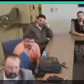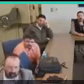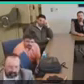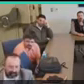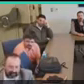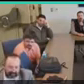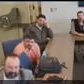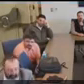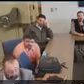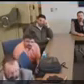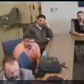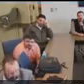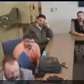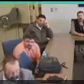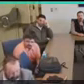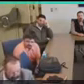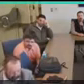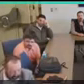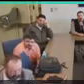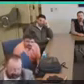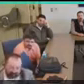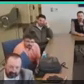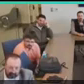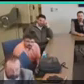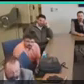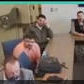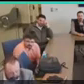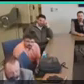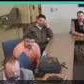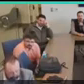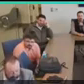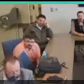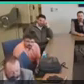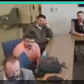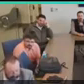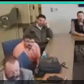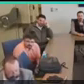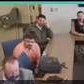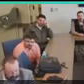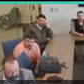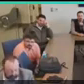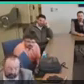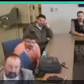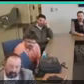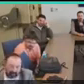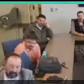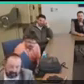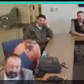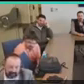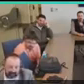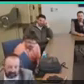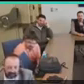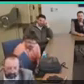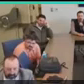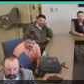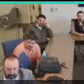Our goal is to be as self supporting as possible. In fact, most parks bid more than we bring in with revenue with the